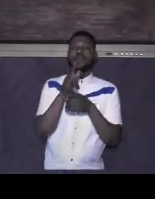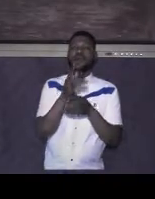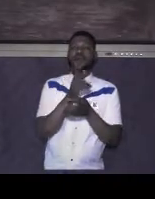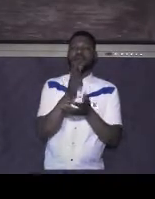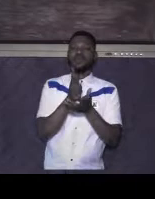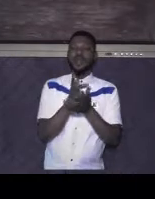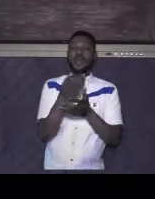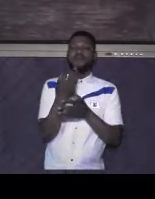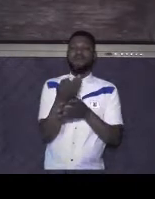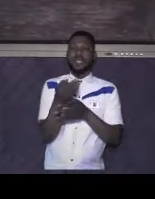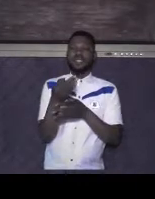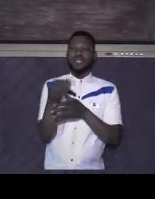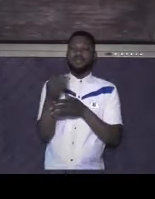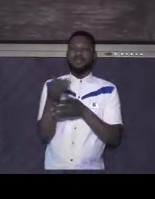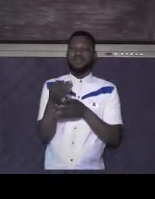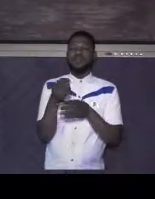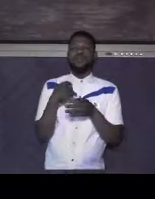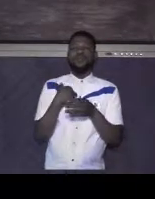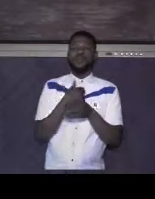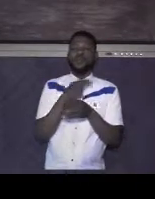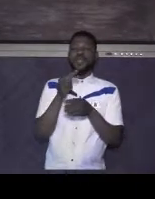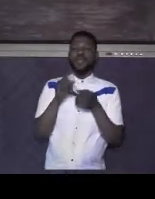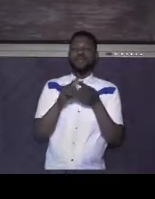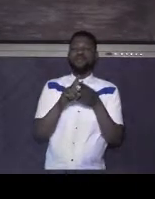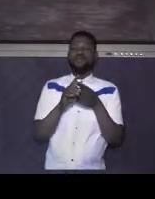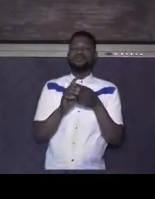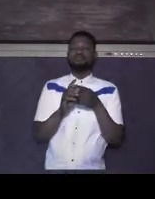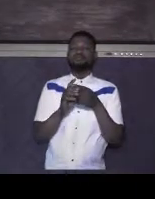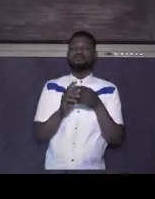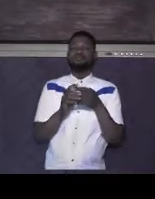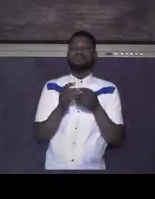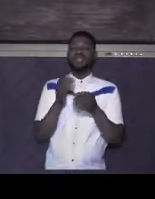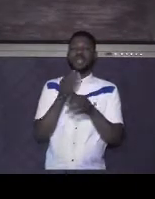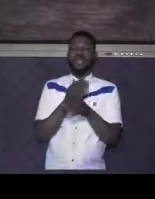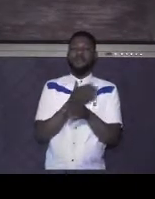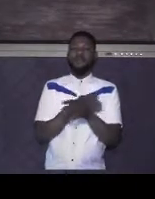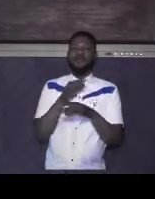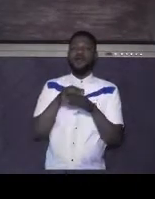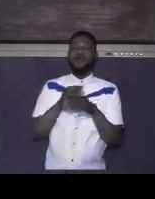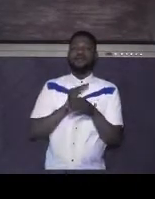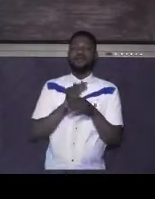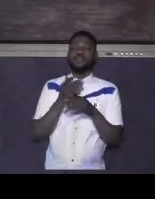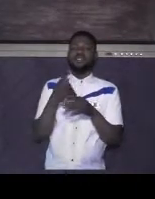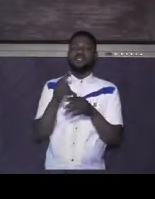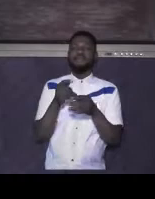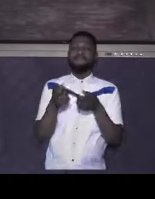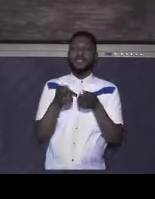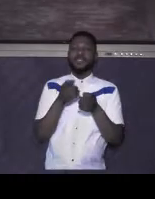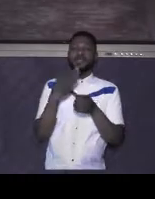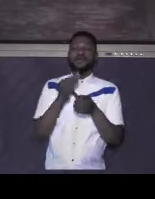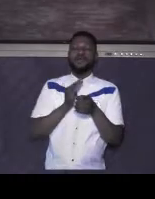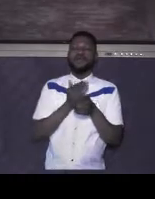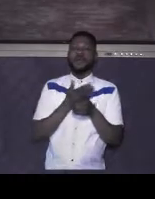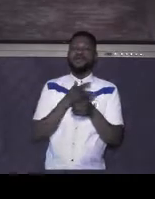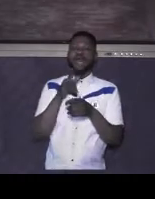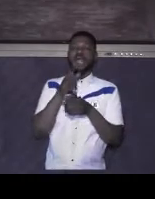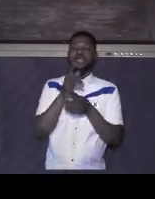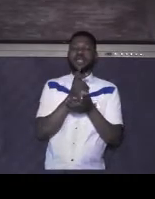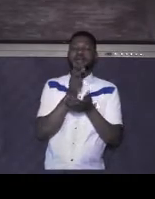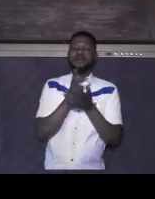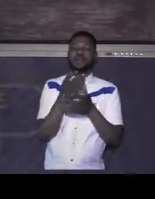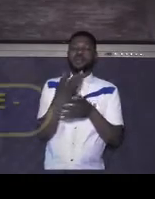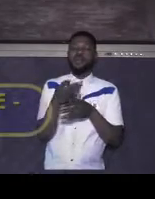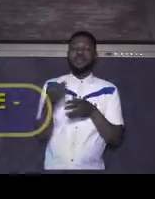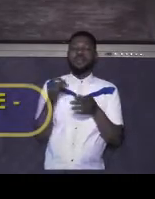regular maintenance of airport facilities. We need to upgrade and improve on the maintenance of